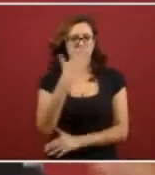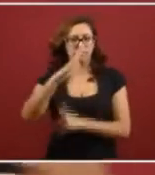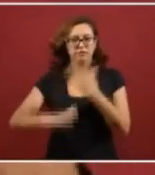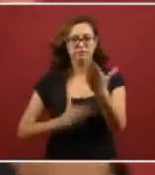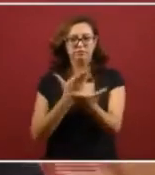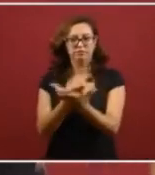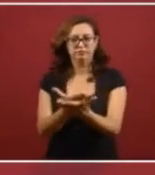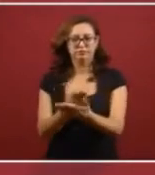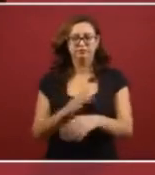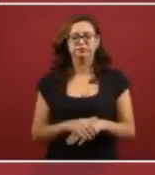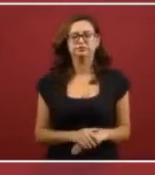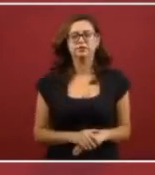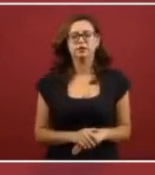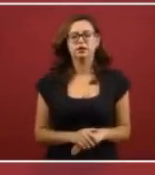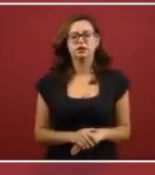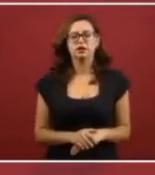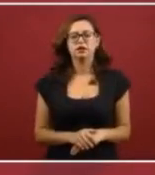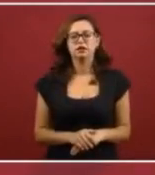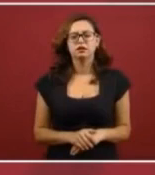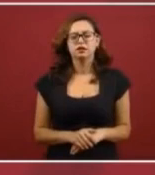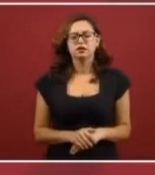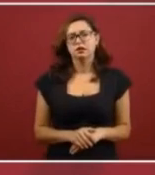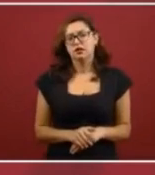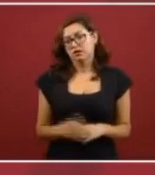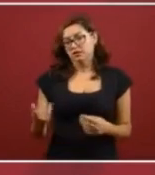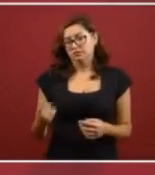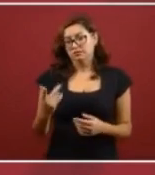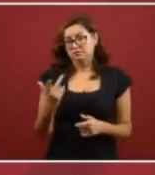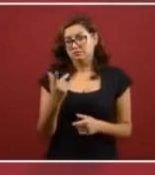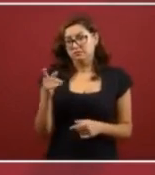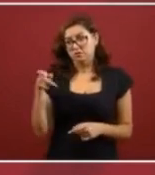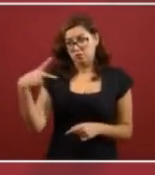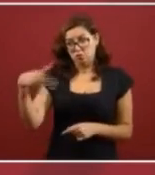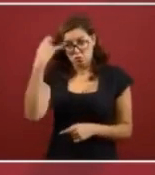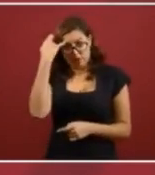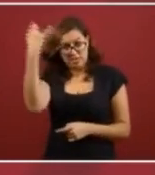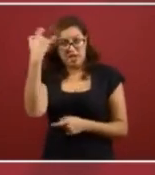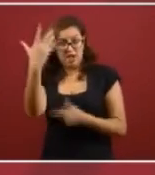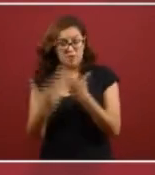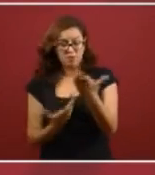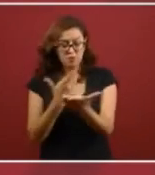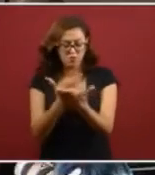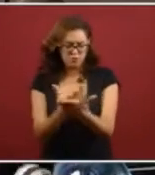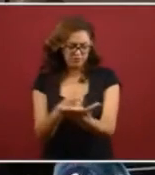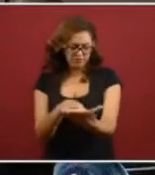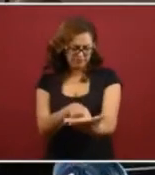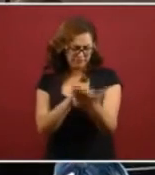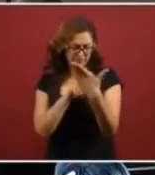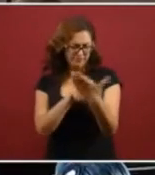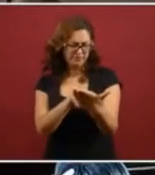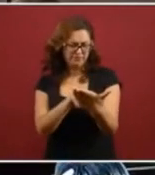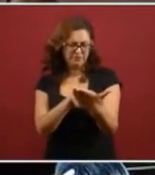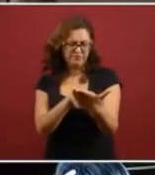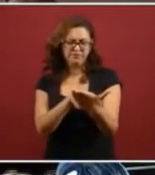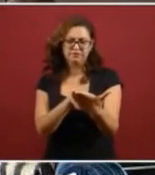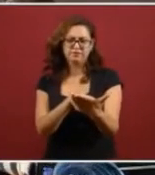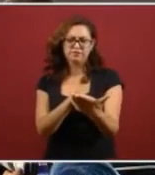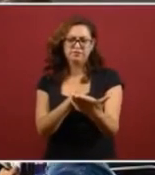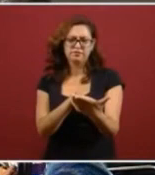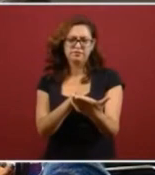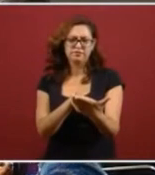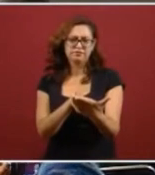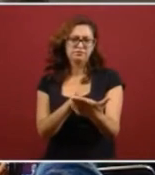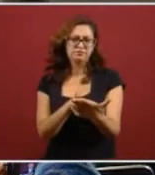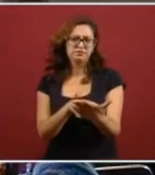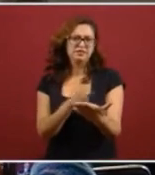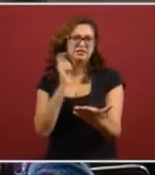era una concepción it was a concept todavía that en, was still in line la